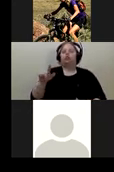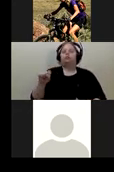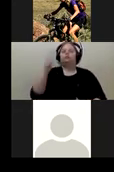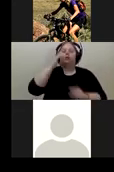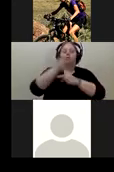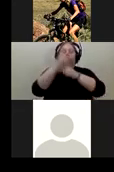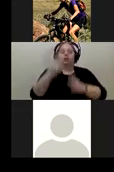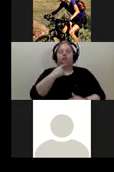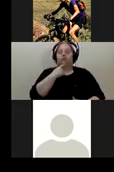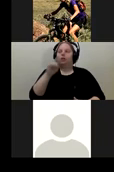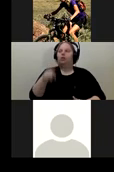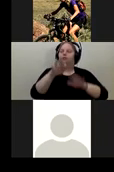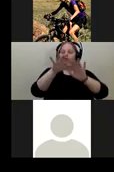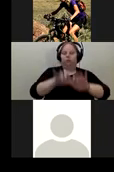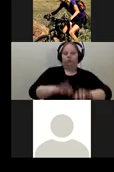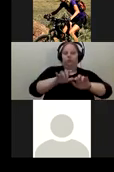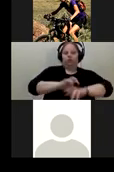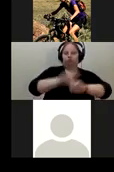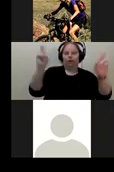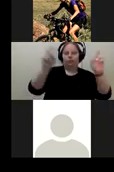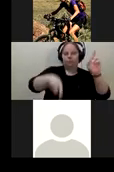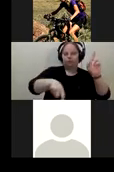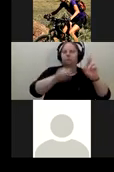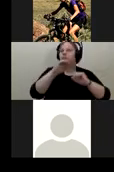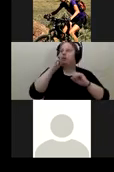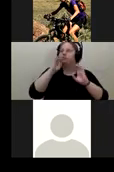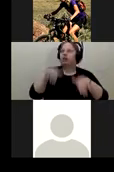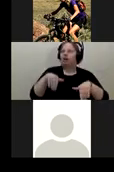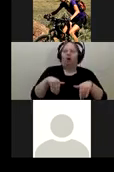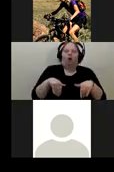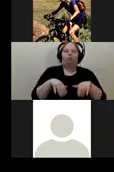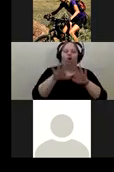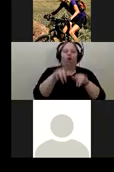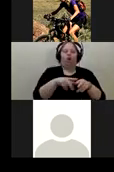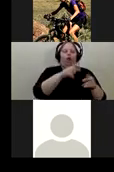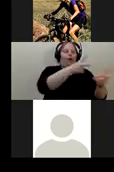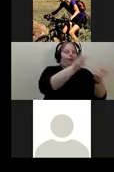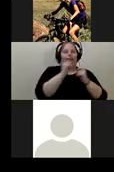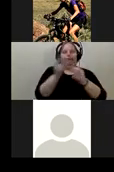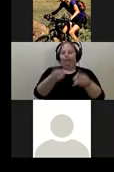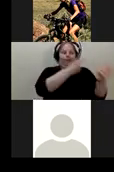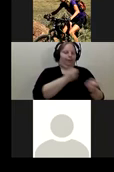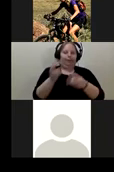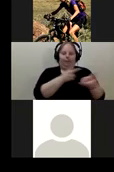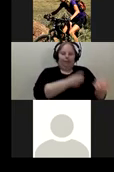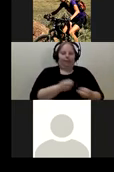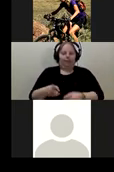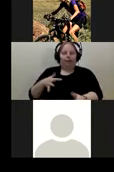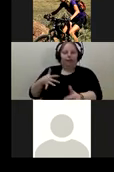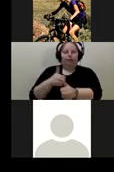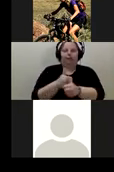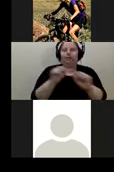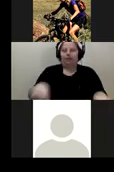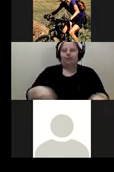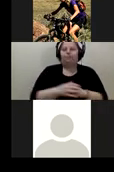had to get them ready, and I decided I'd just cheat on them and do a lot of cutting and pasting, kind of catch up that way. Well,